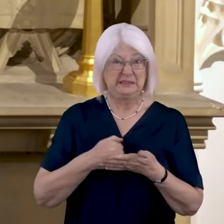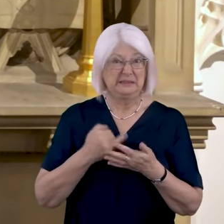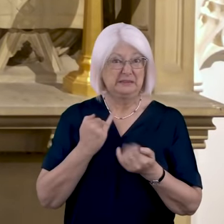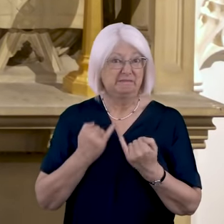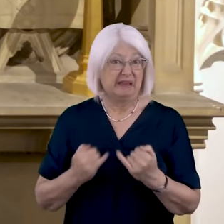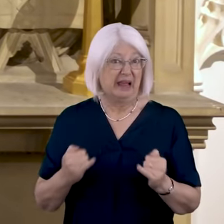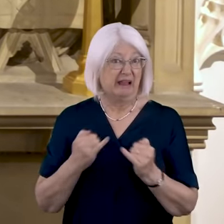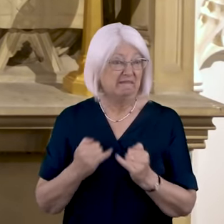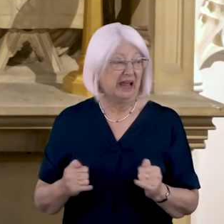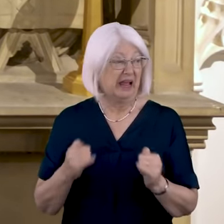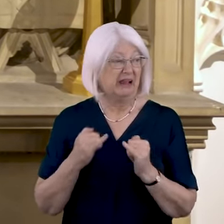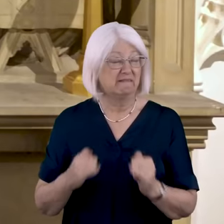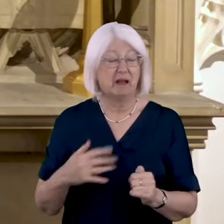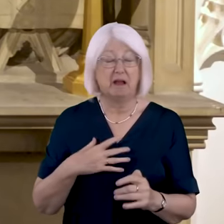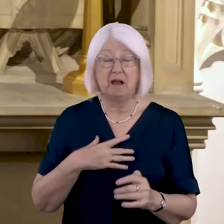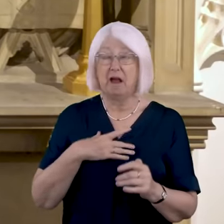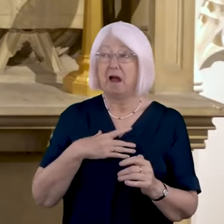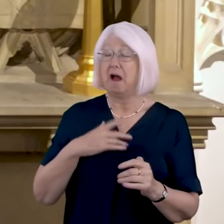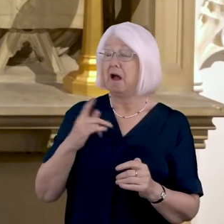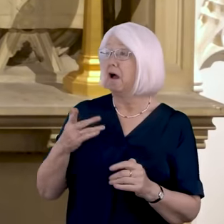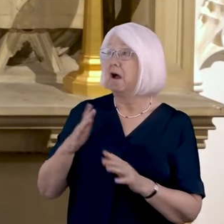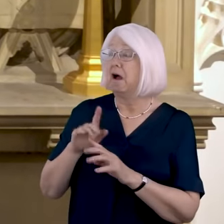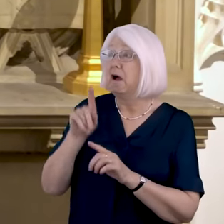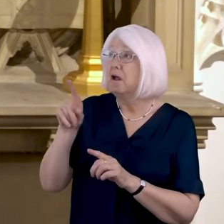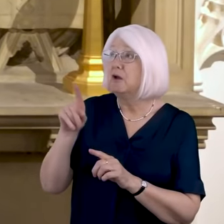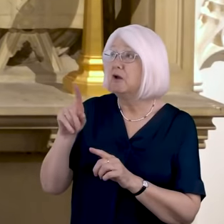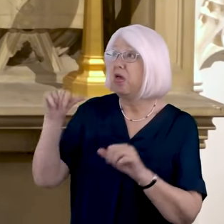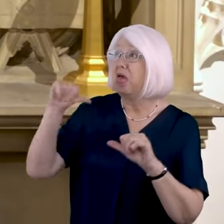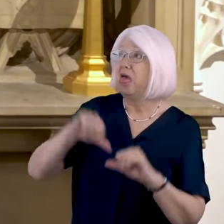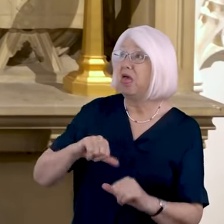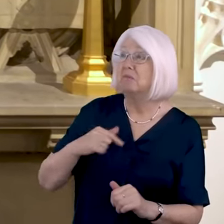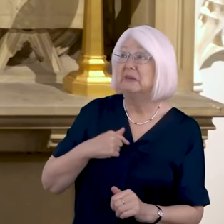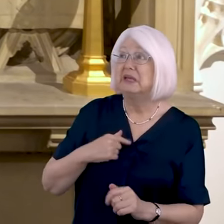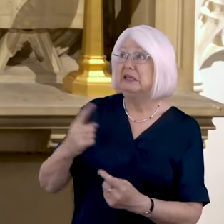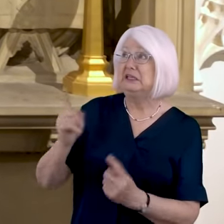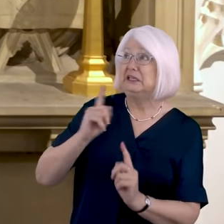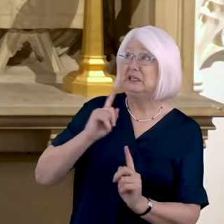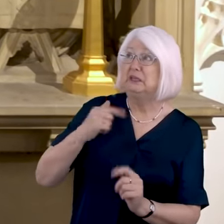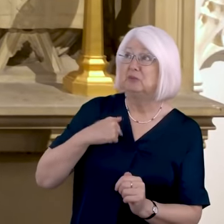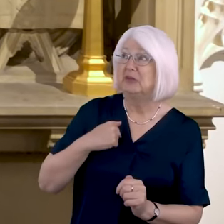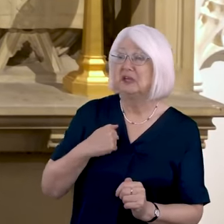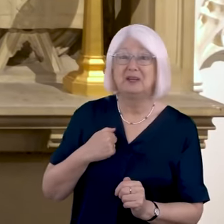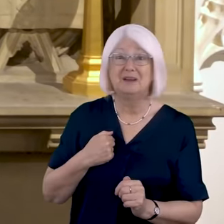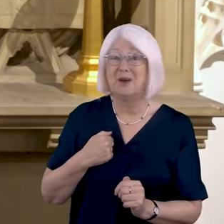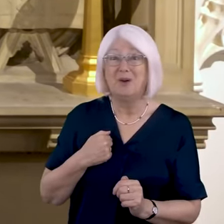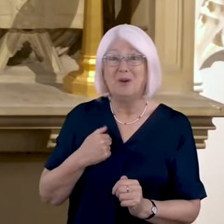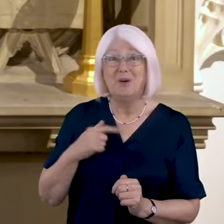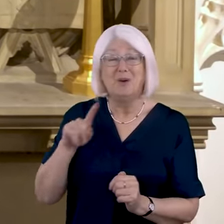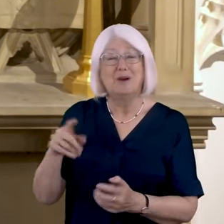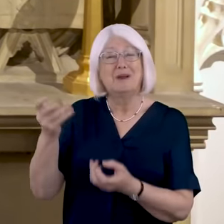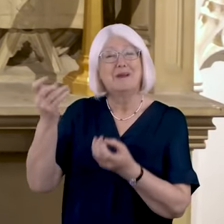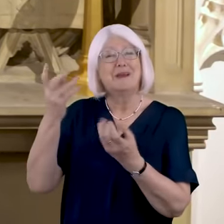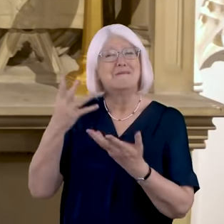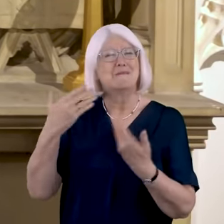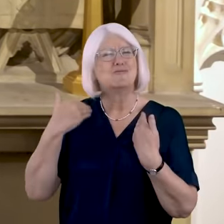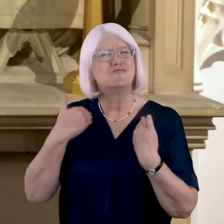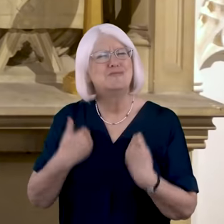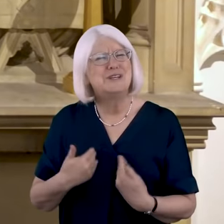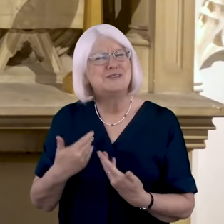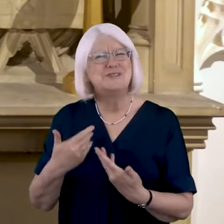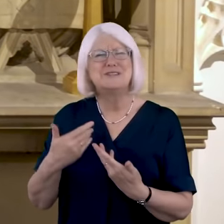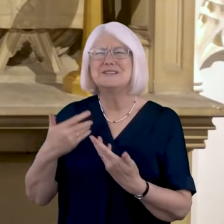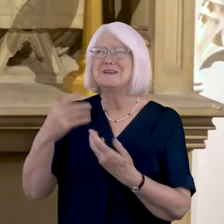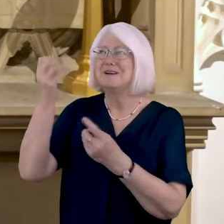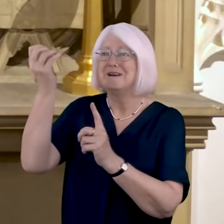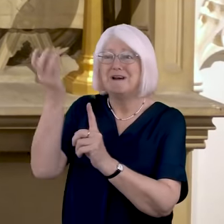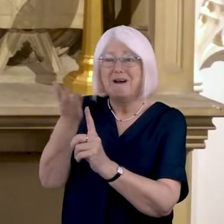are astonished that we have not been treated according to our misdeeds, but are instead treated with all the riches the Father